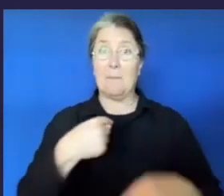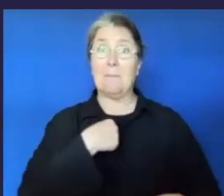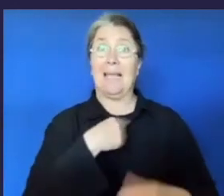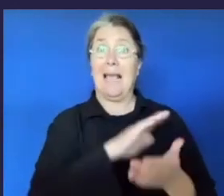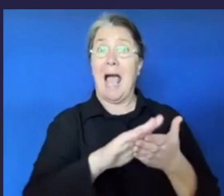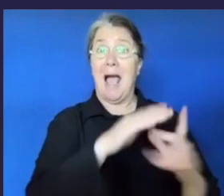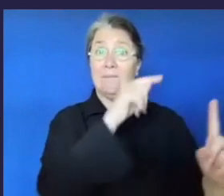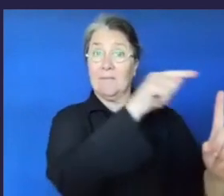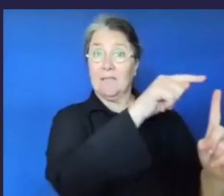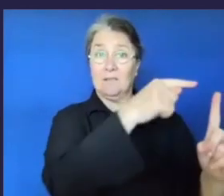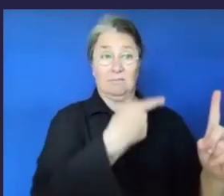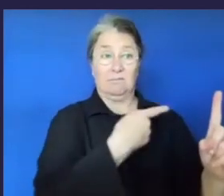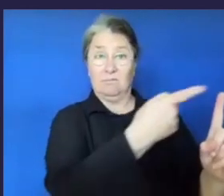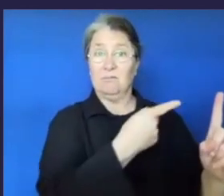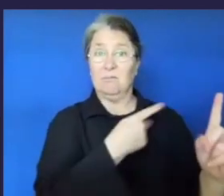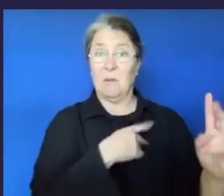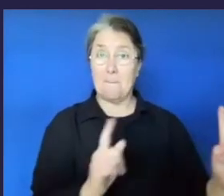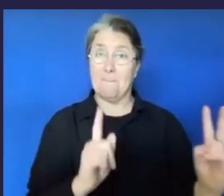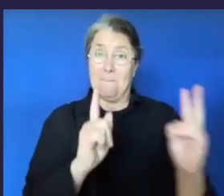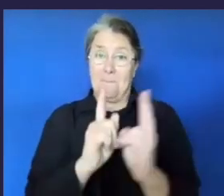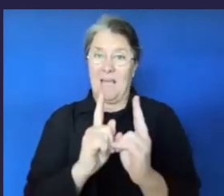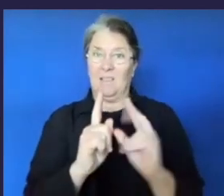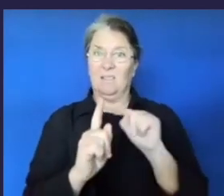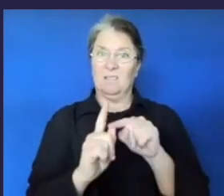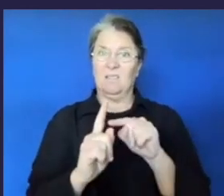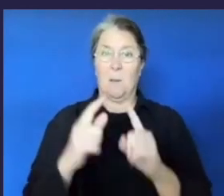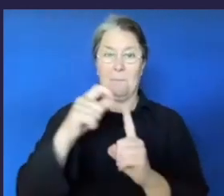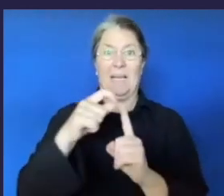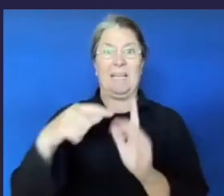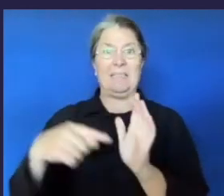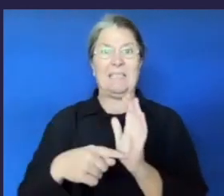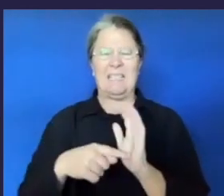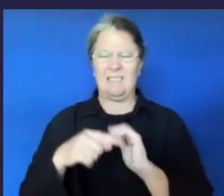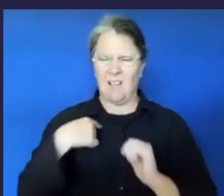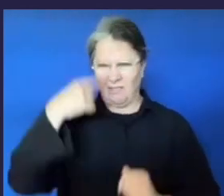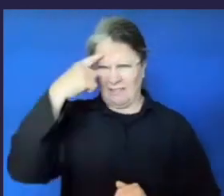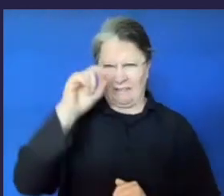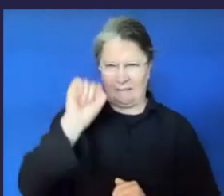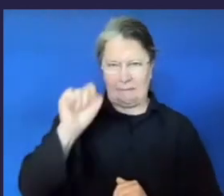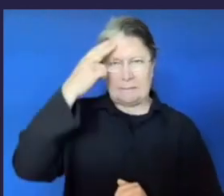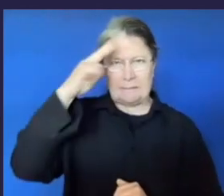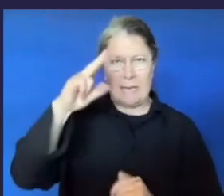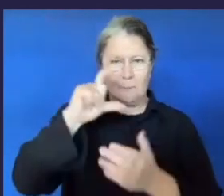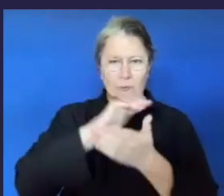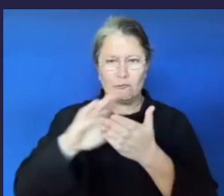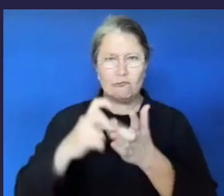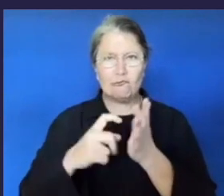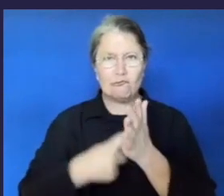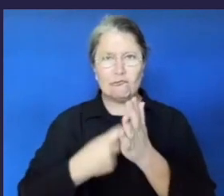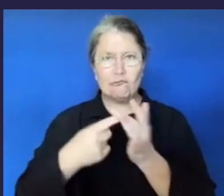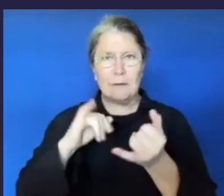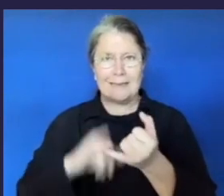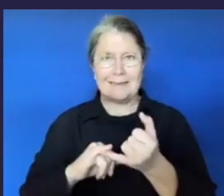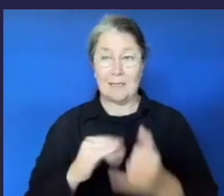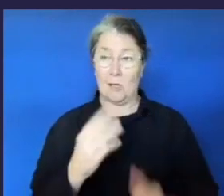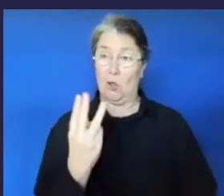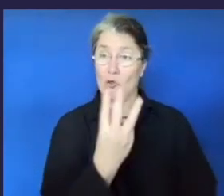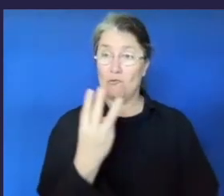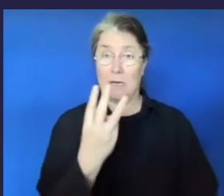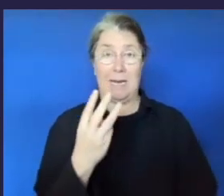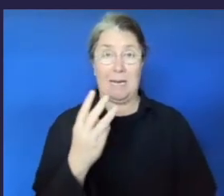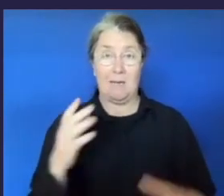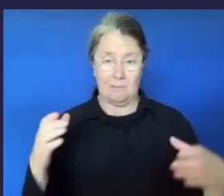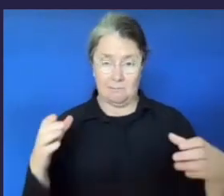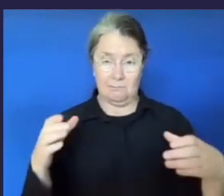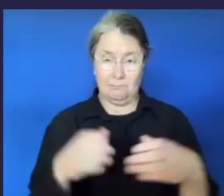we did when we helped Harvey along his journey. And we met, I think his name was Chris. We met at the gym. Harvey and I spent time beforehand writing out all